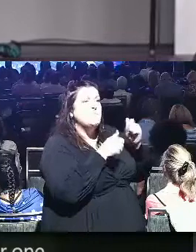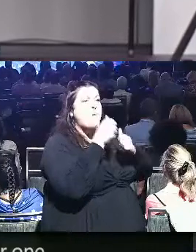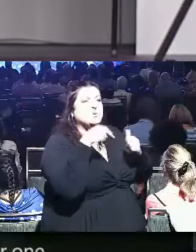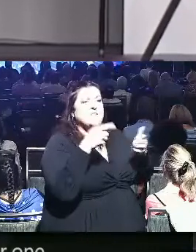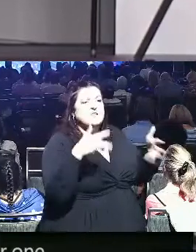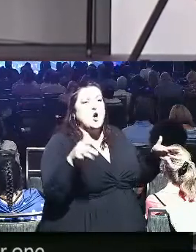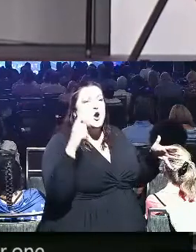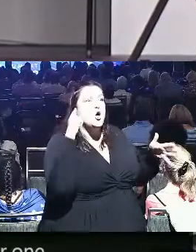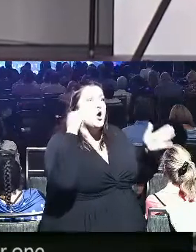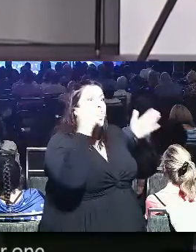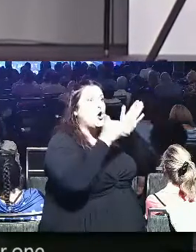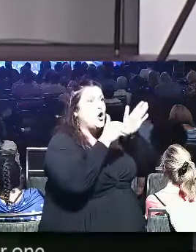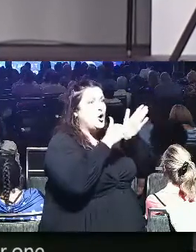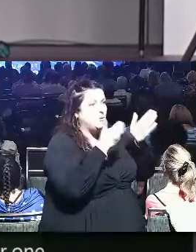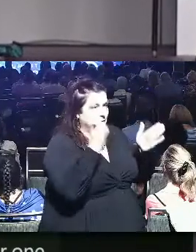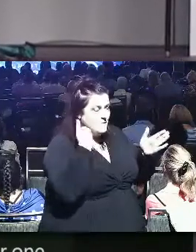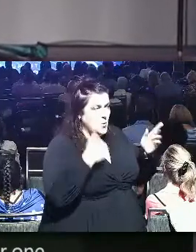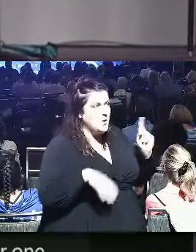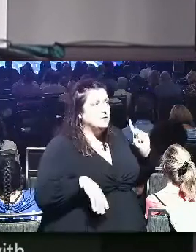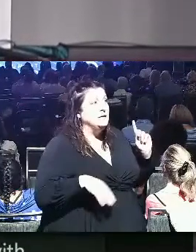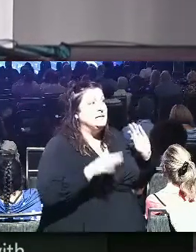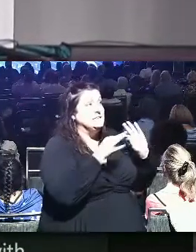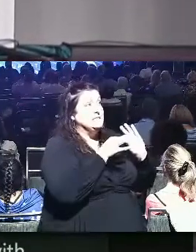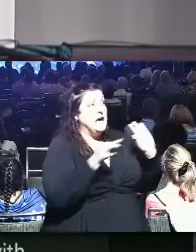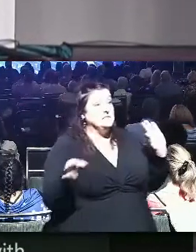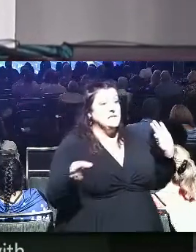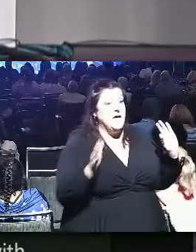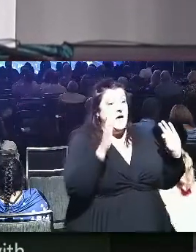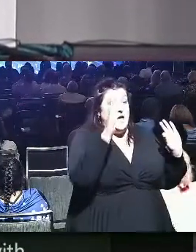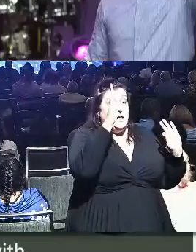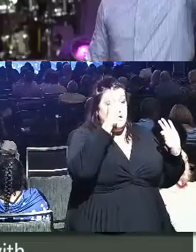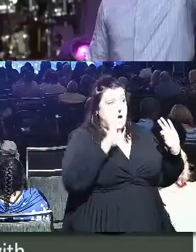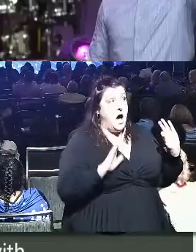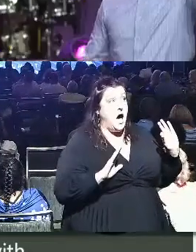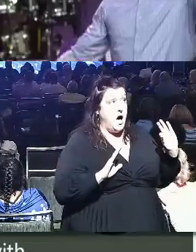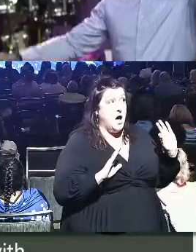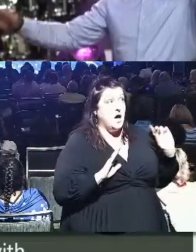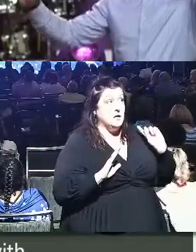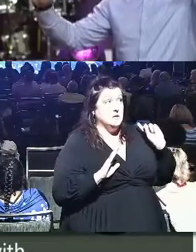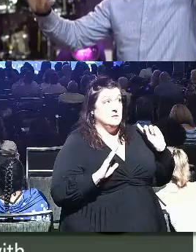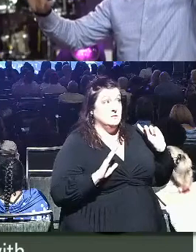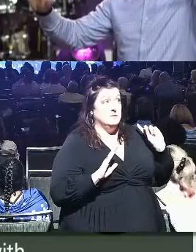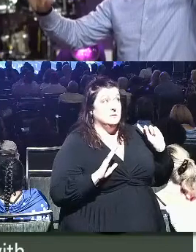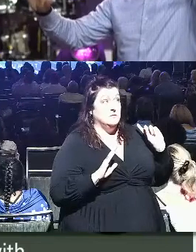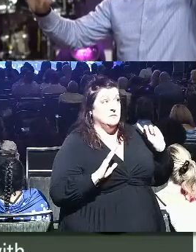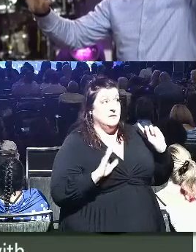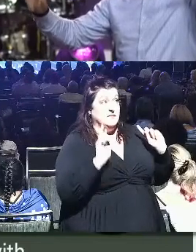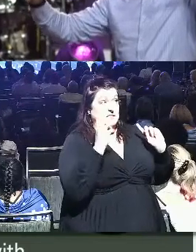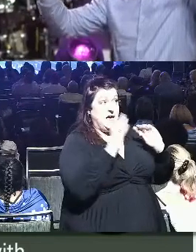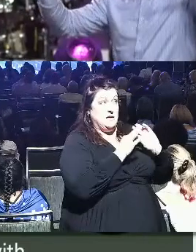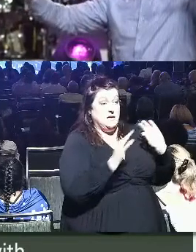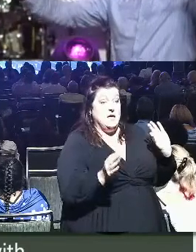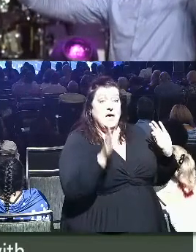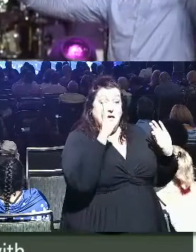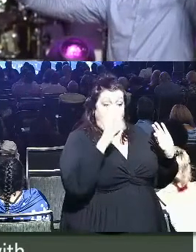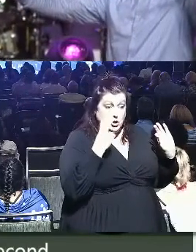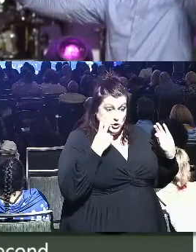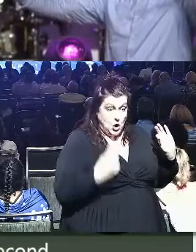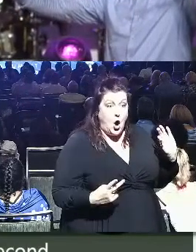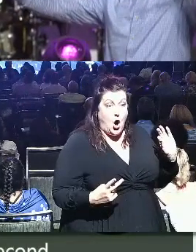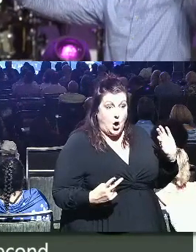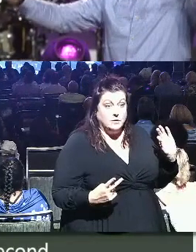with. And it's the refrain that says, and God said, followed by that second refrain, and God